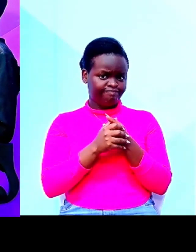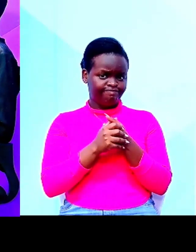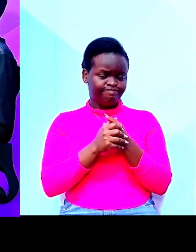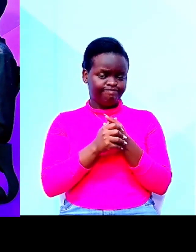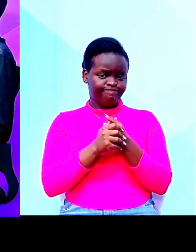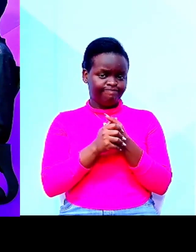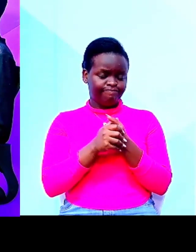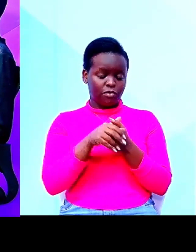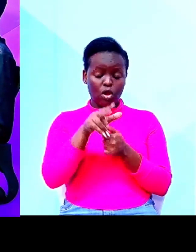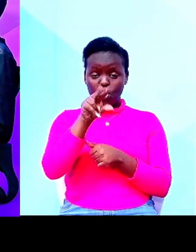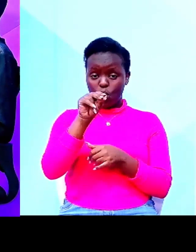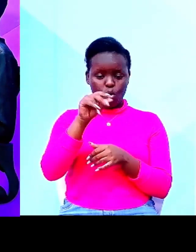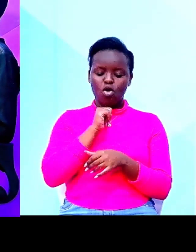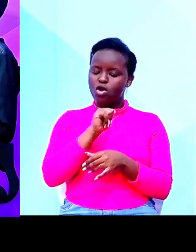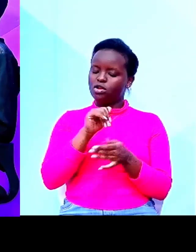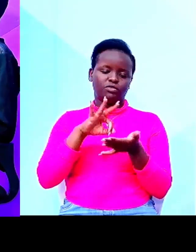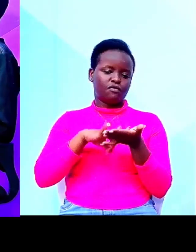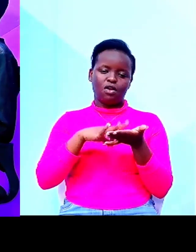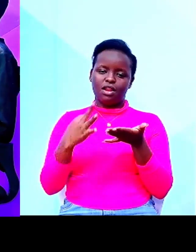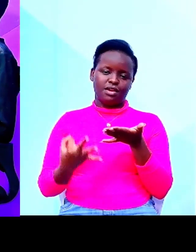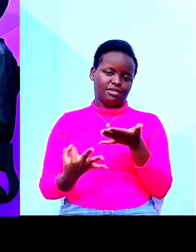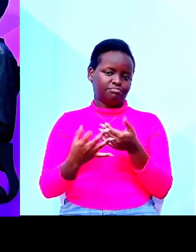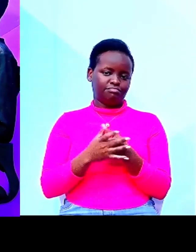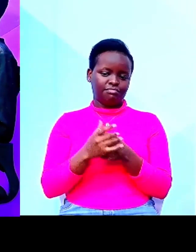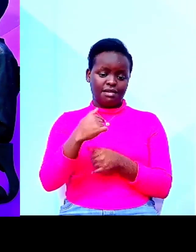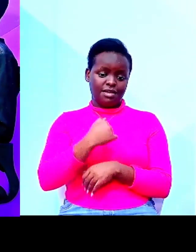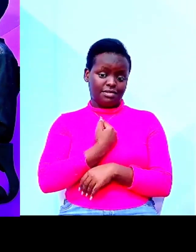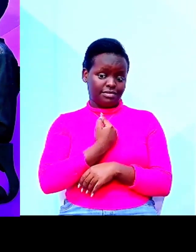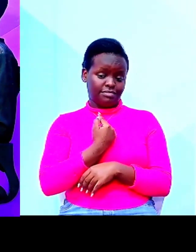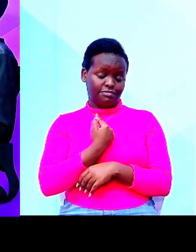No, not falling. I was